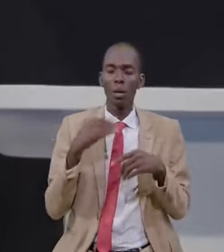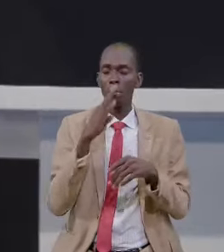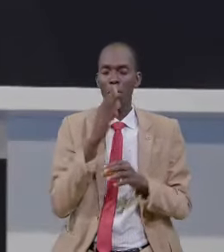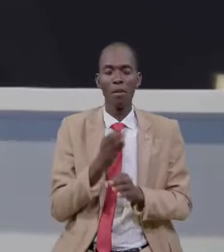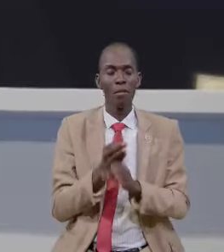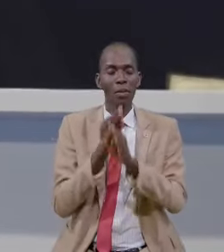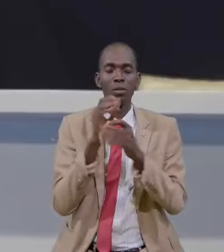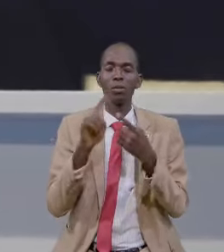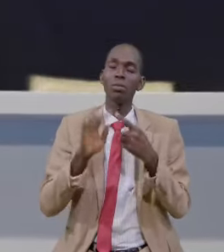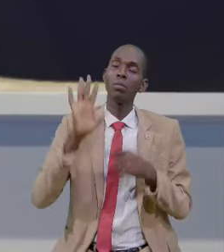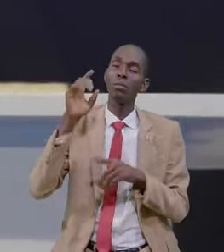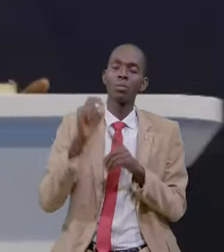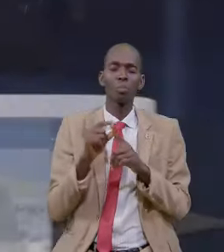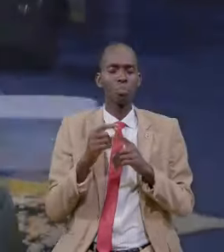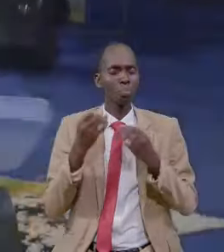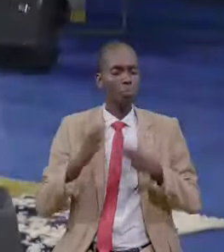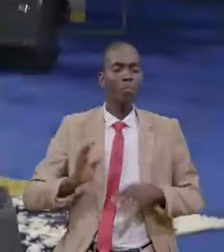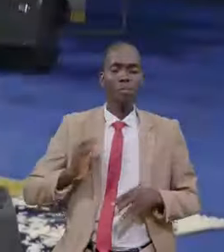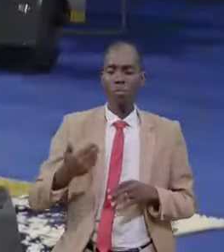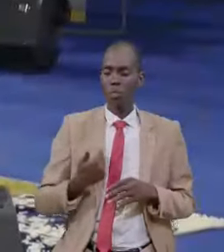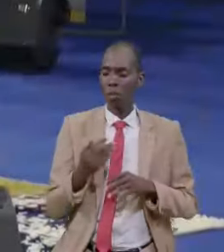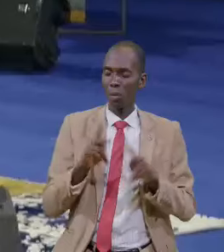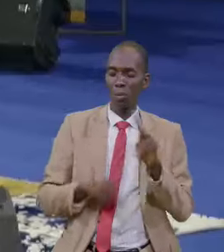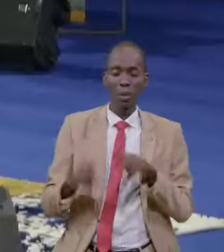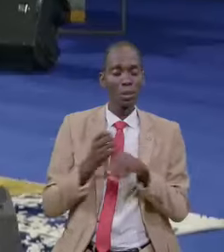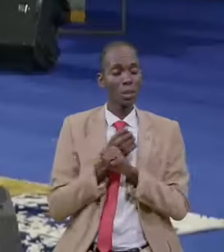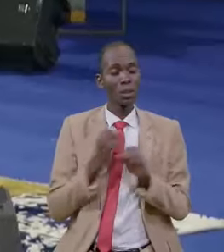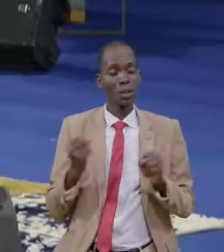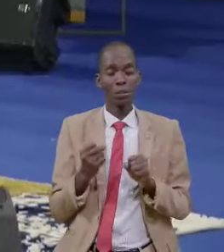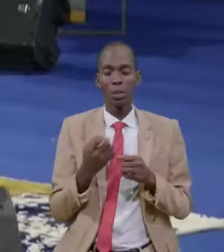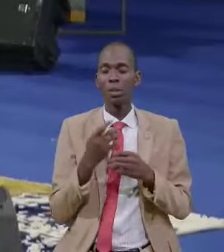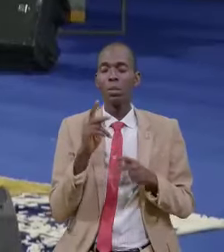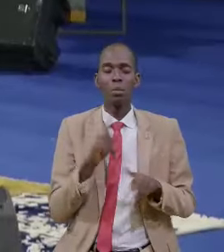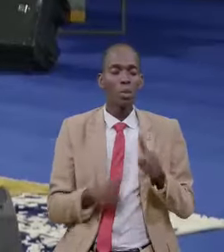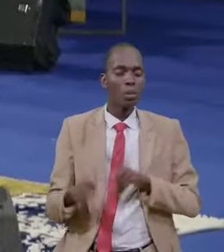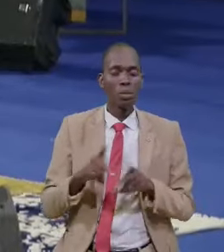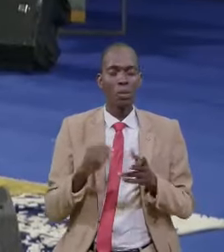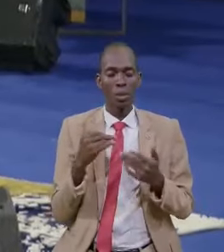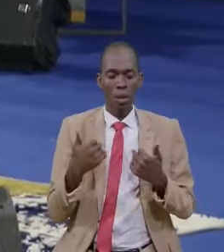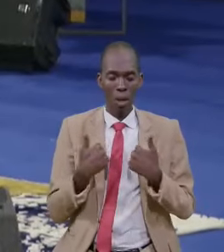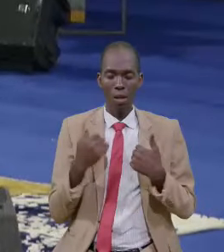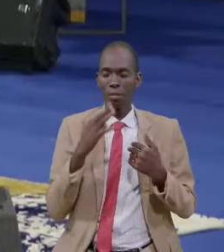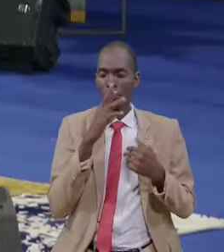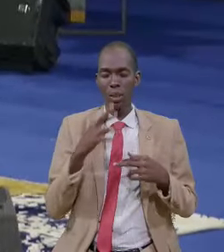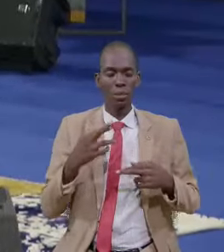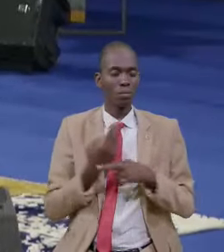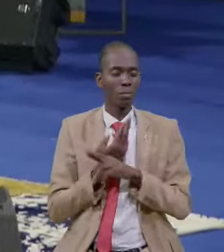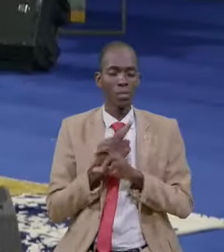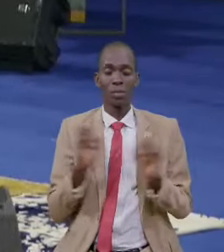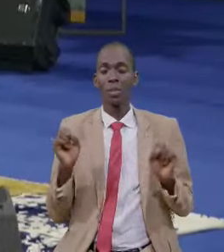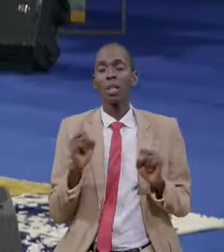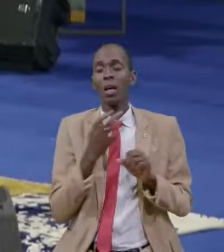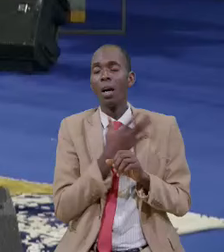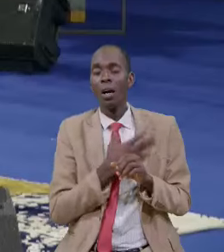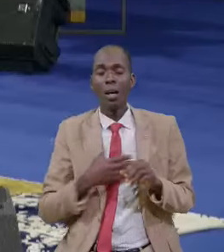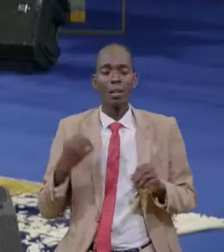Souls have been saved. Believers have been revived. The sick have been healed. Lord,